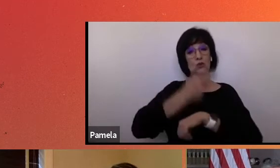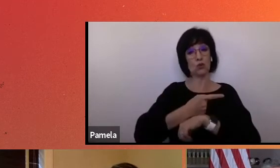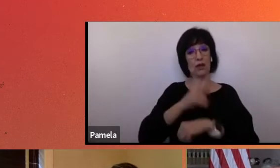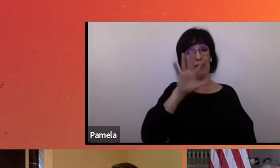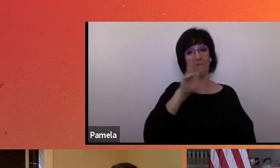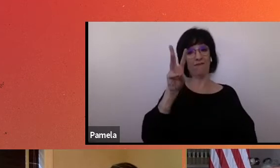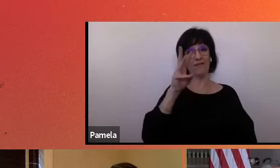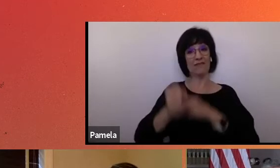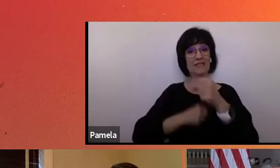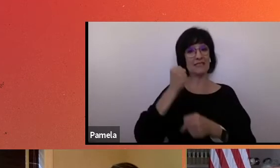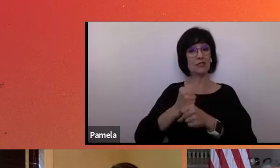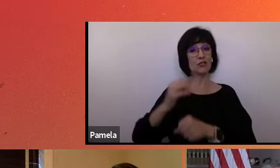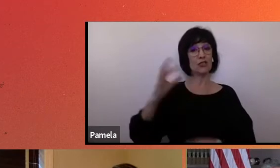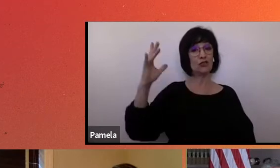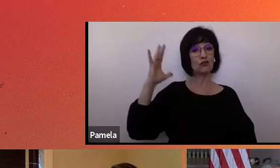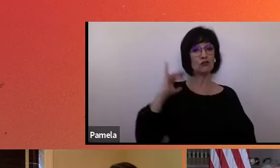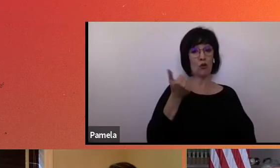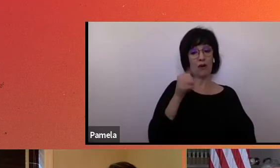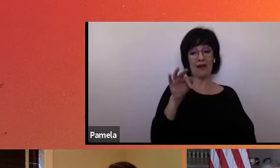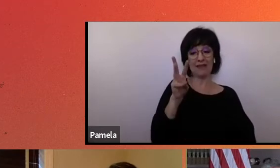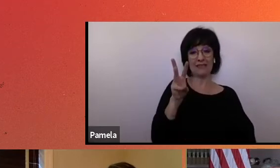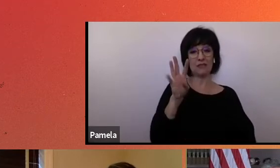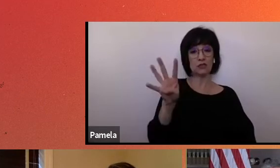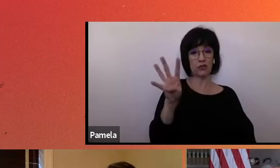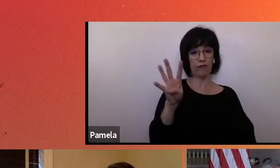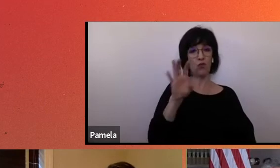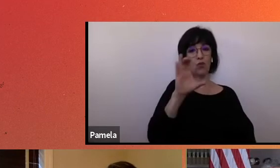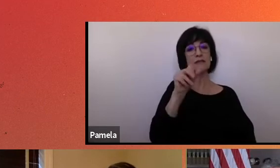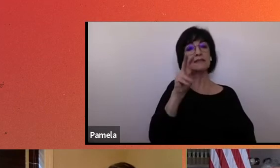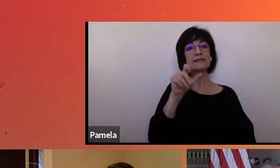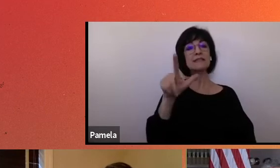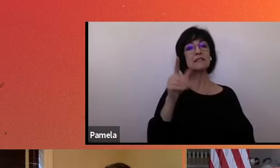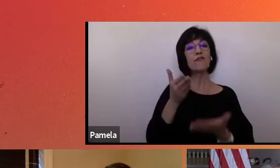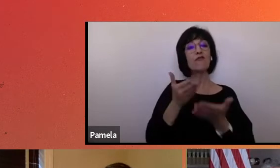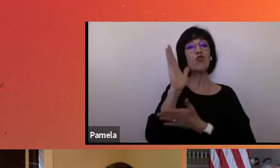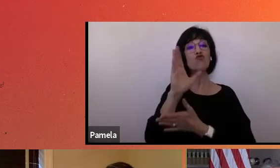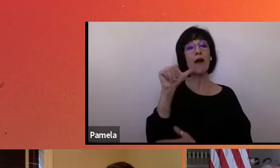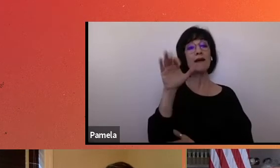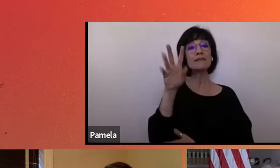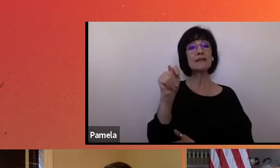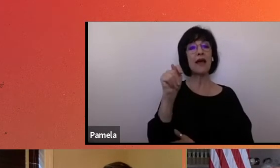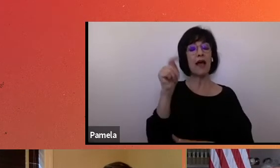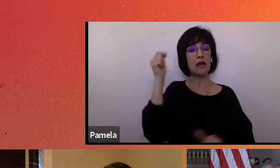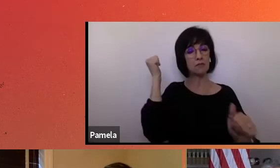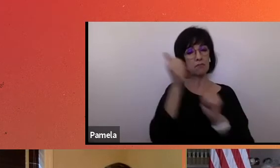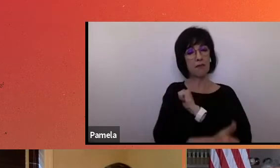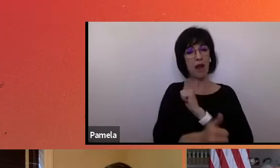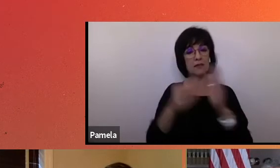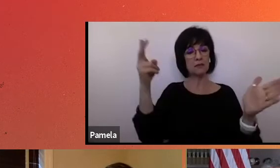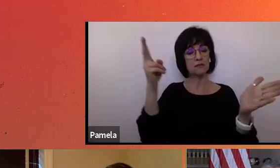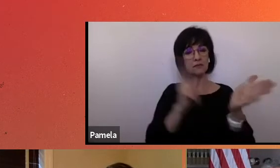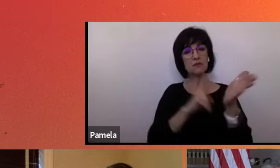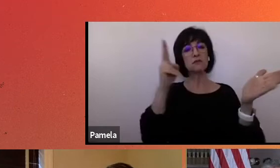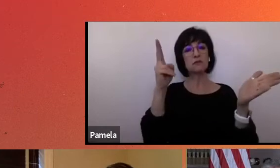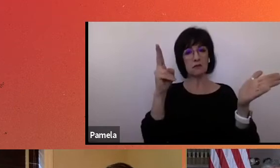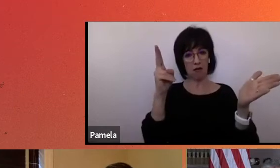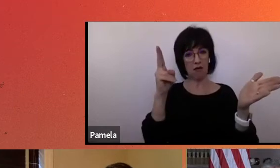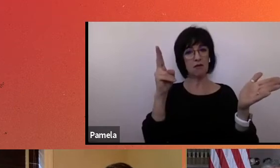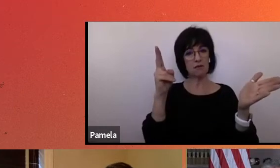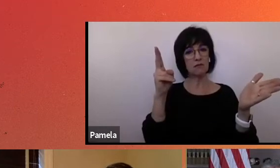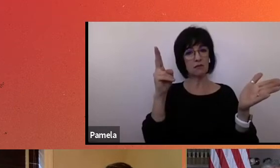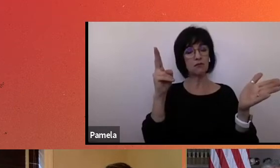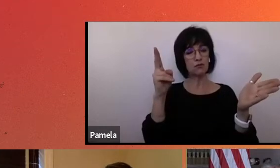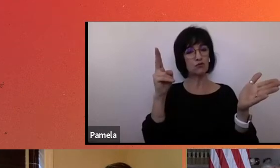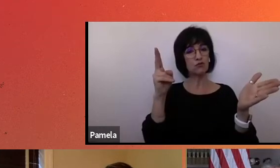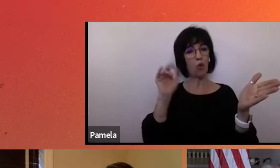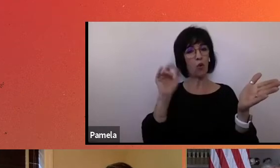ago today, 1964, the Civil Rights Act was passed and signed into law. So there's an